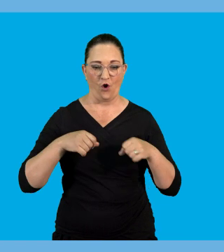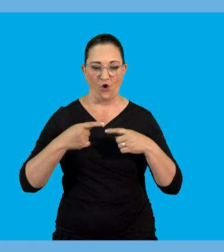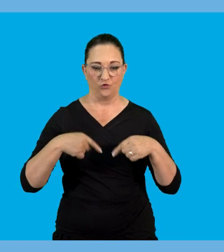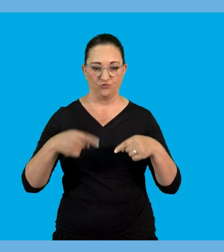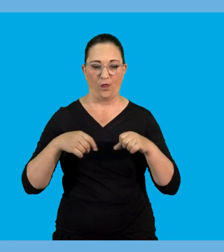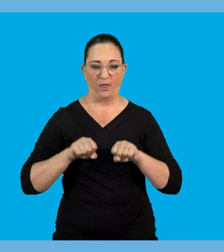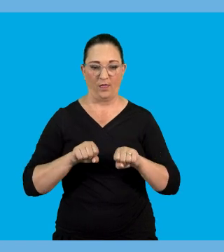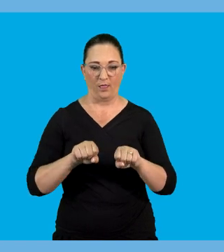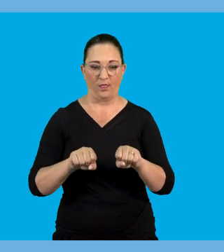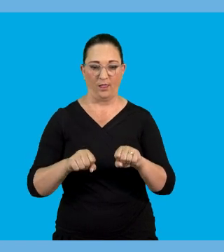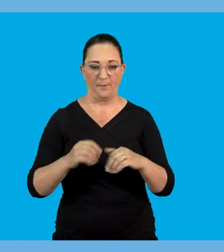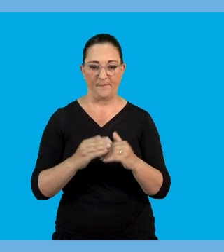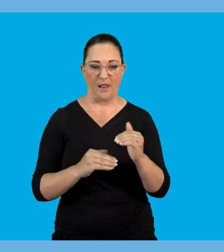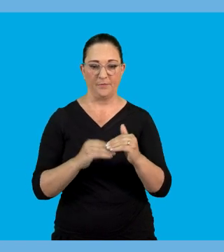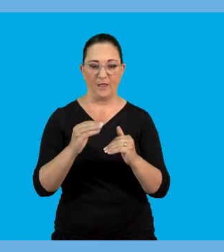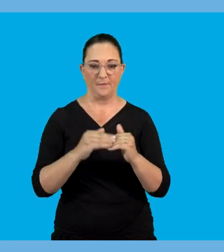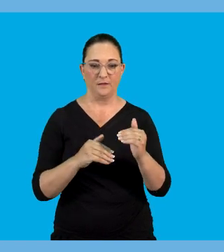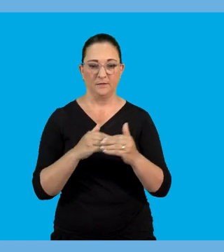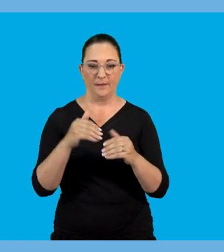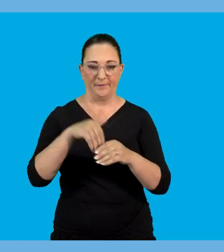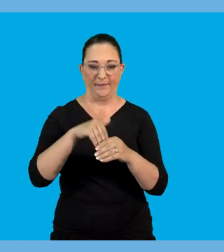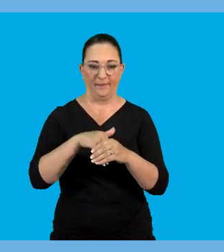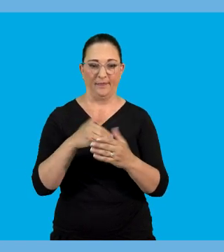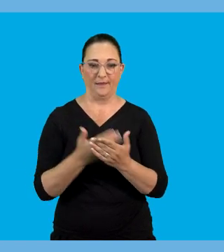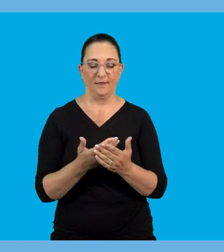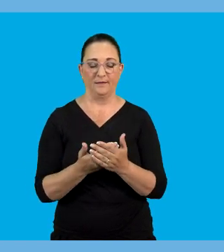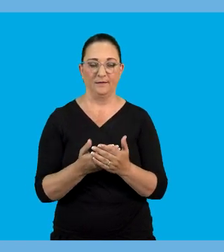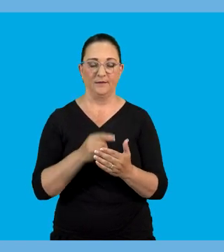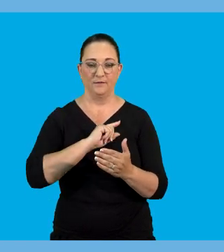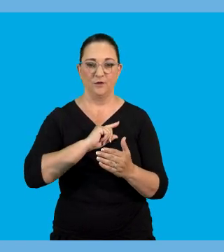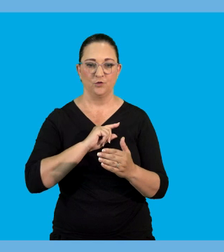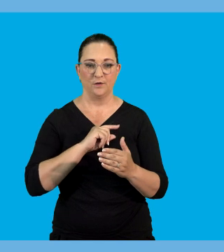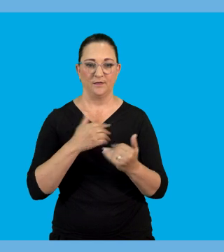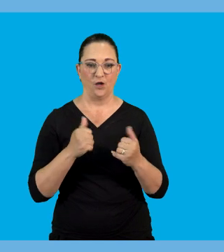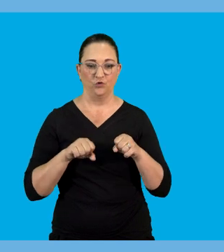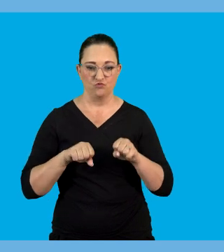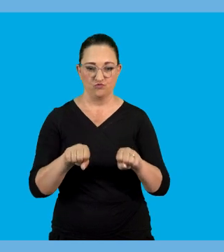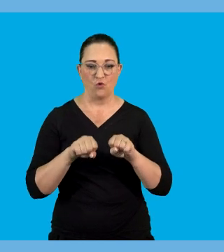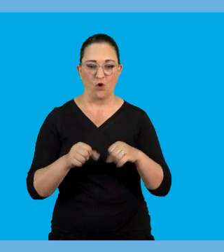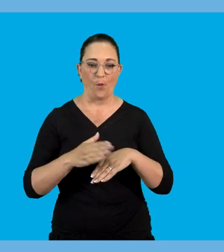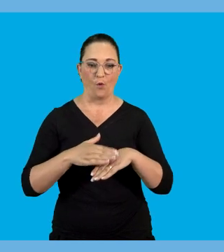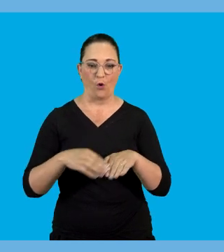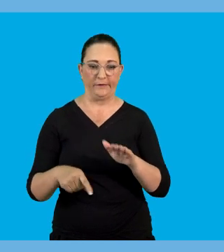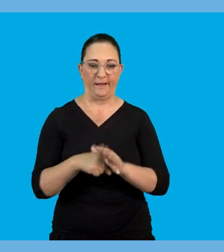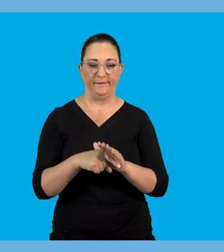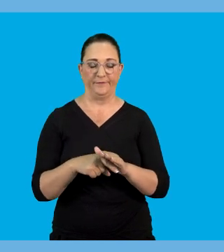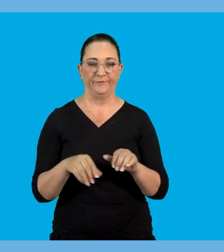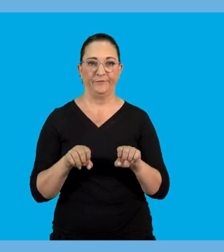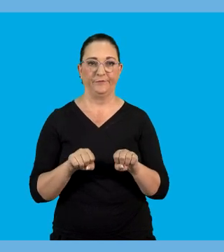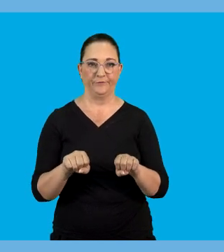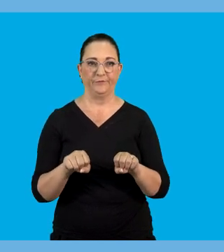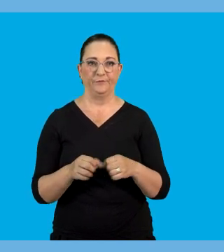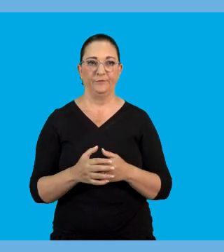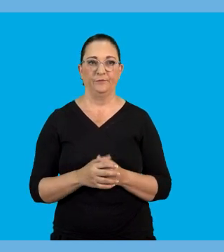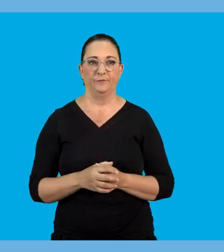trolley causes the buildup of charges on the trolley. So the trolley will now have more charges, more negative charges. And then